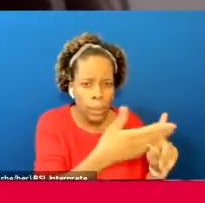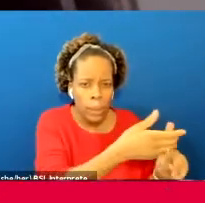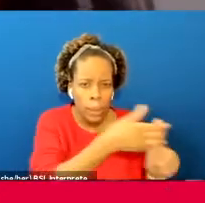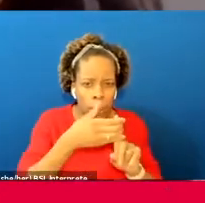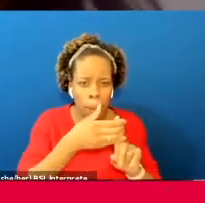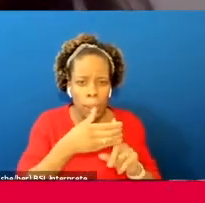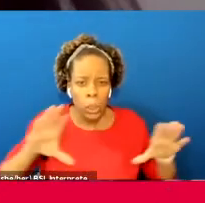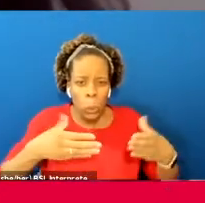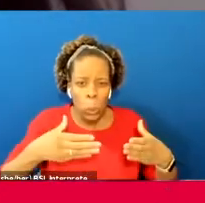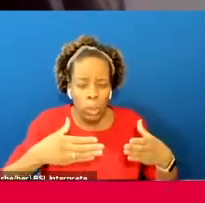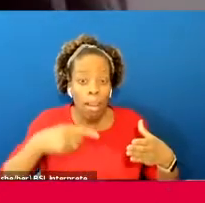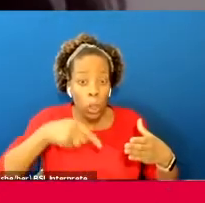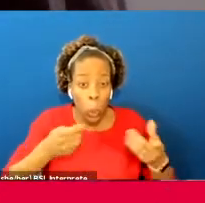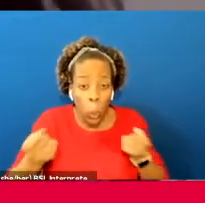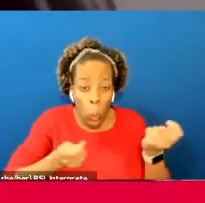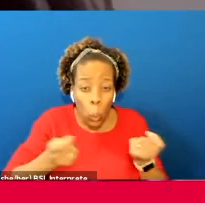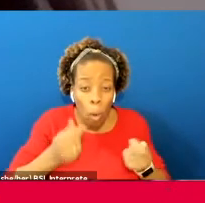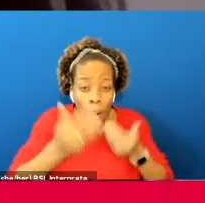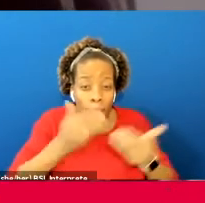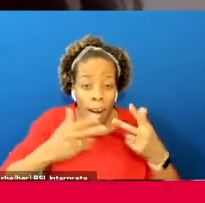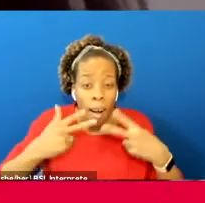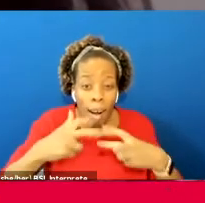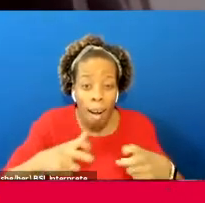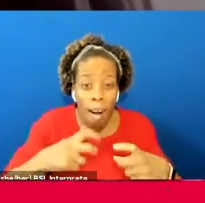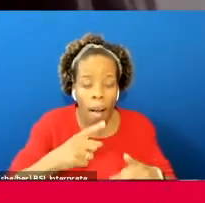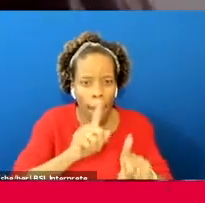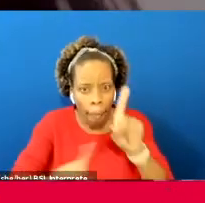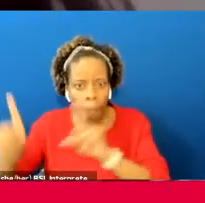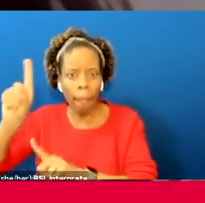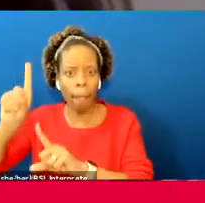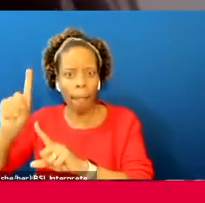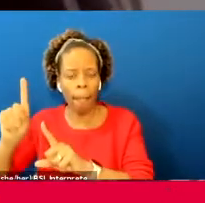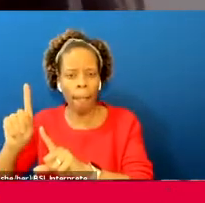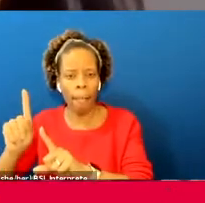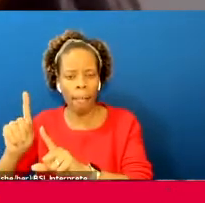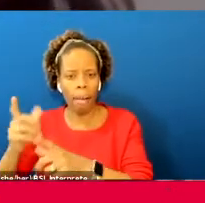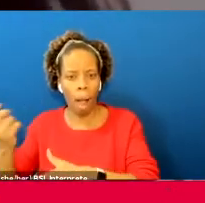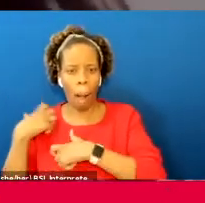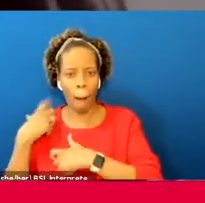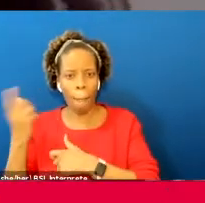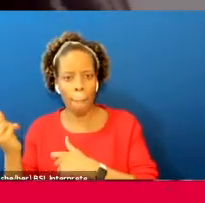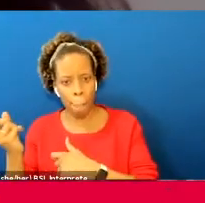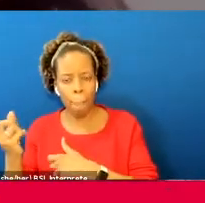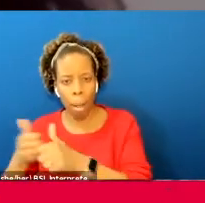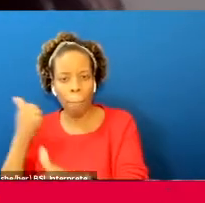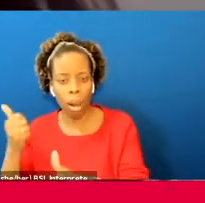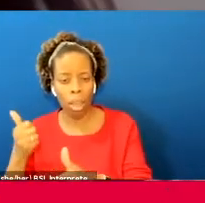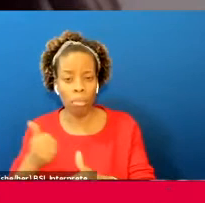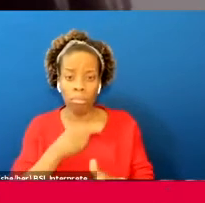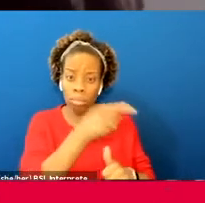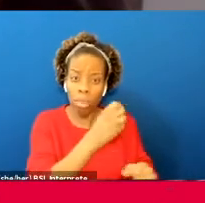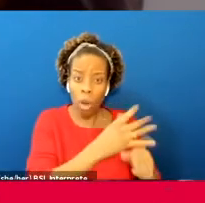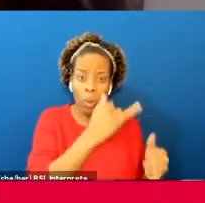things. At Goldsmiths itself, there are so many stories of women of color academics who have been ostracized, isolated, made to feel like they don't